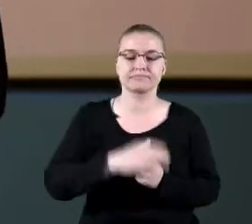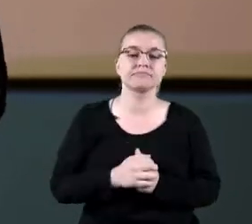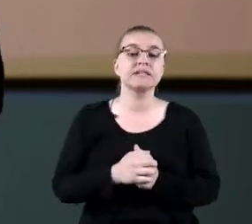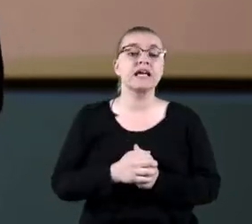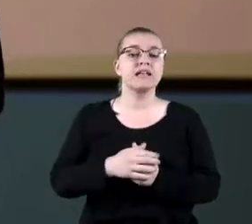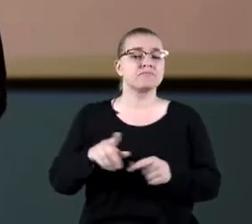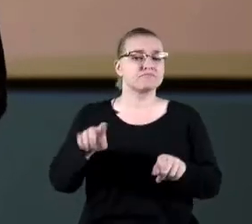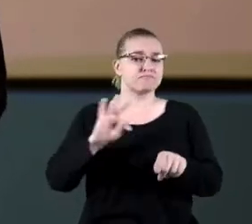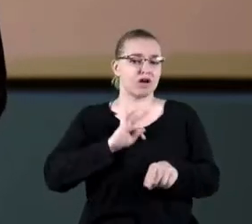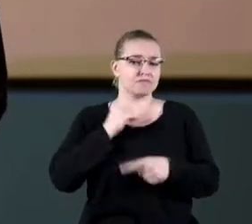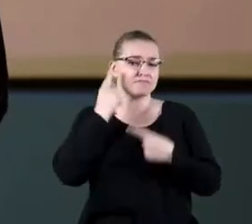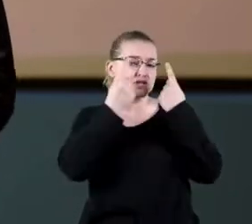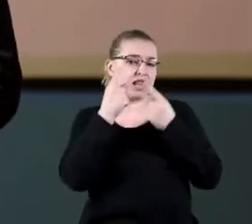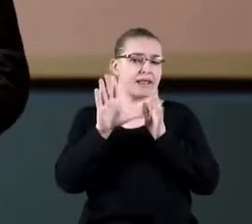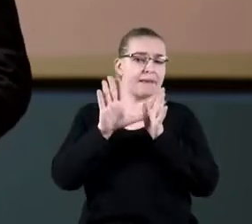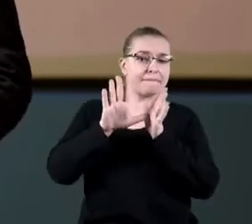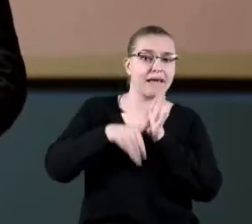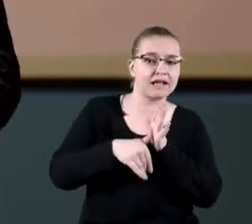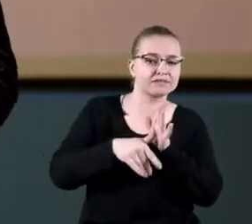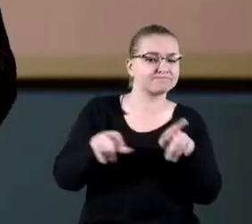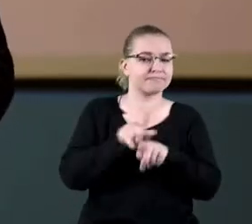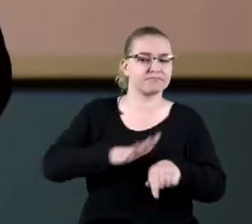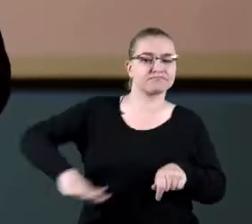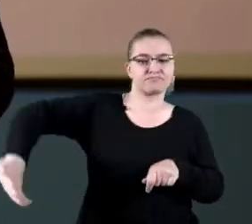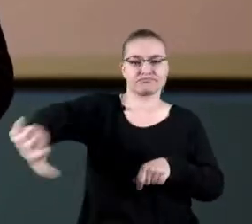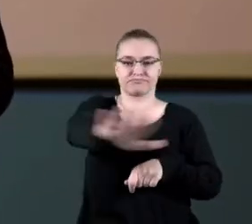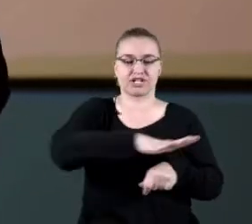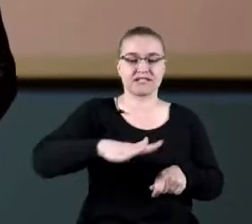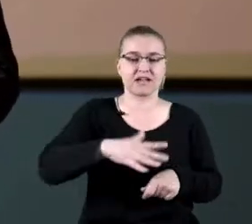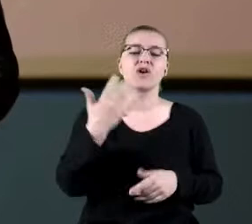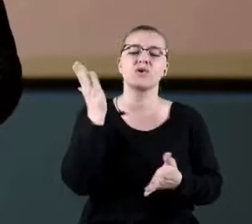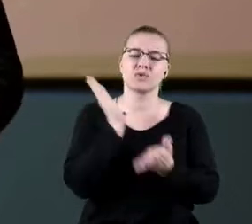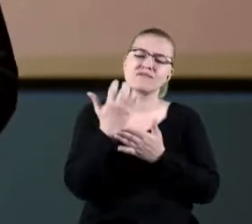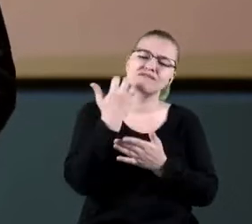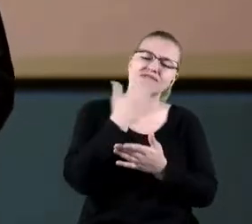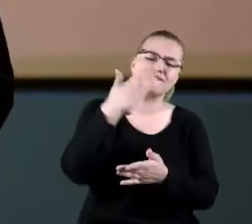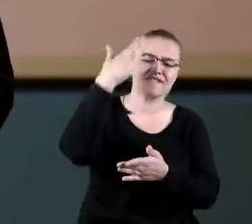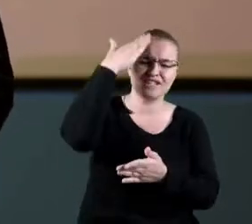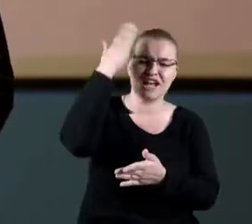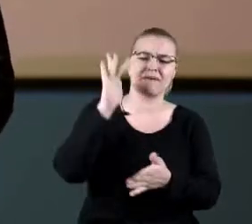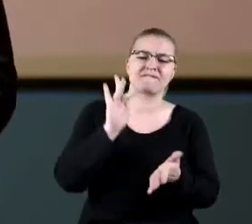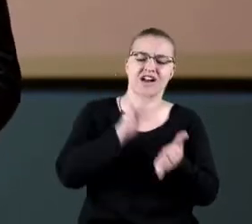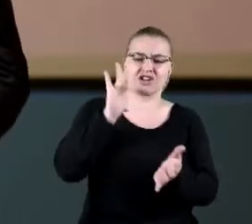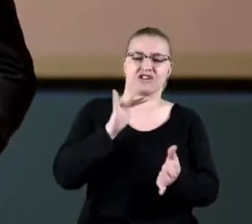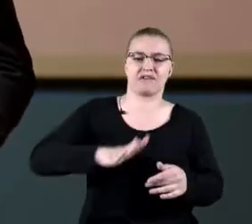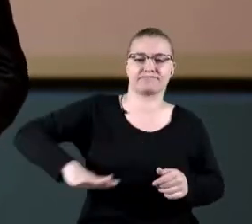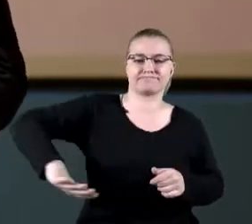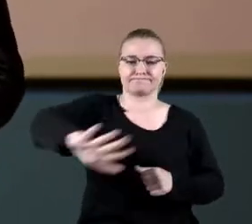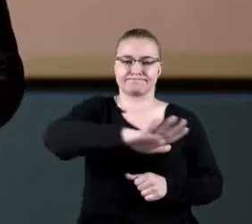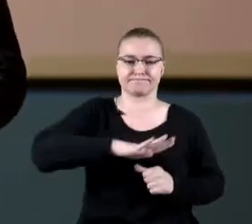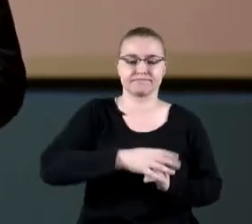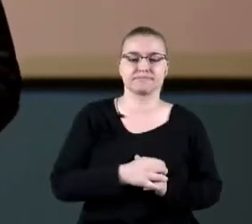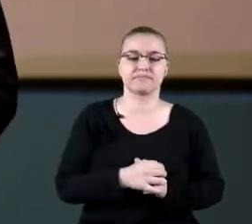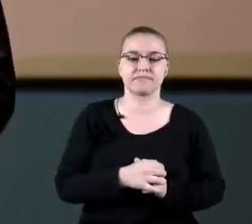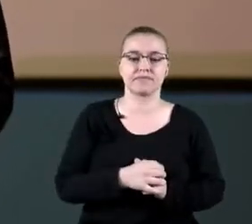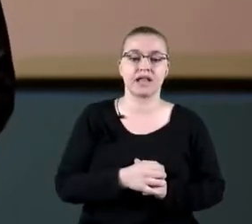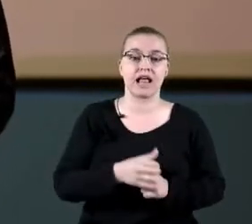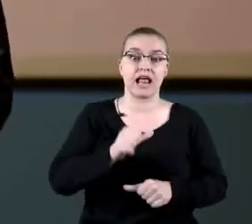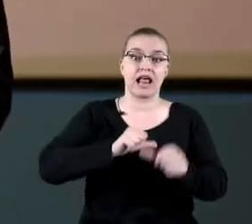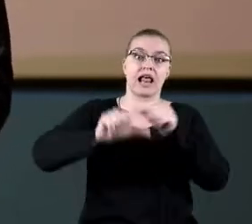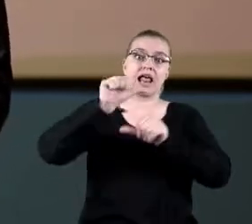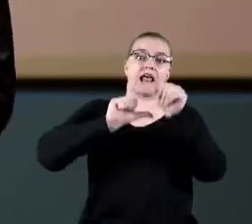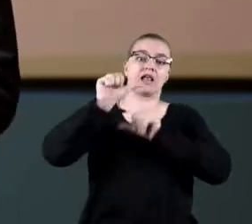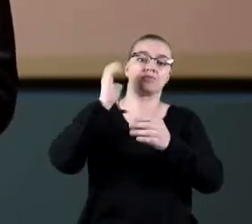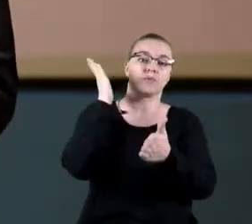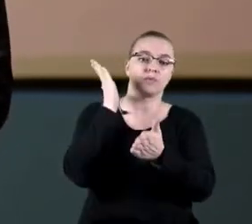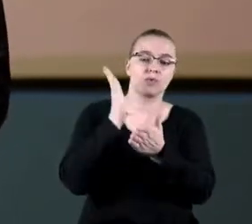the world and the space in which we live, but also we knew about this earlier, how sensitive this space is, because